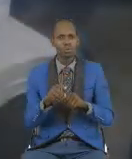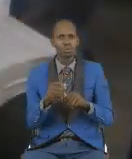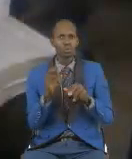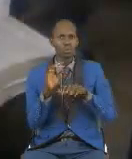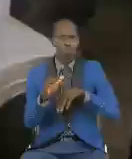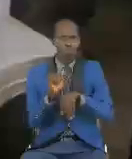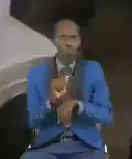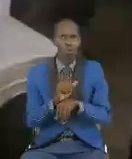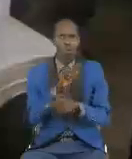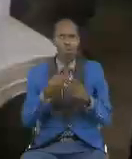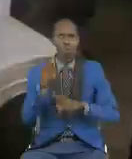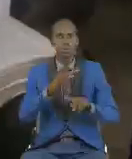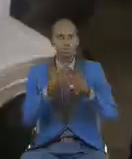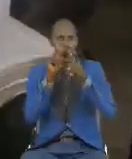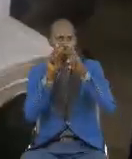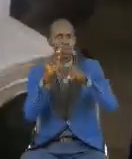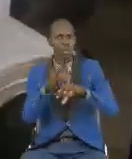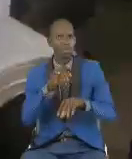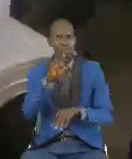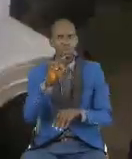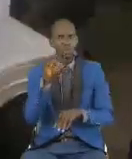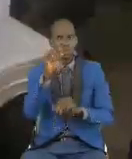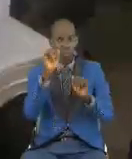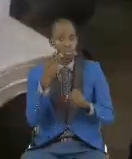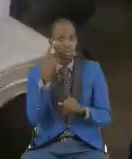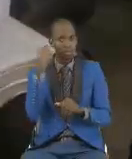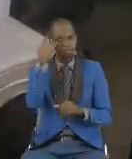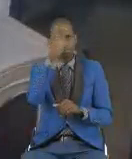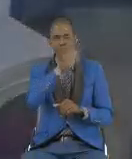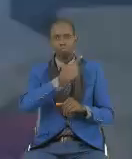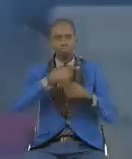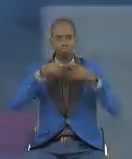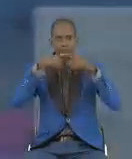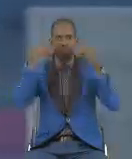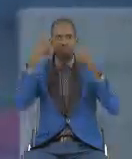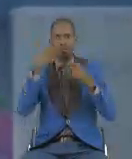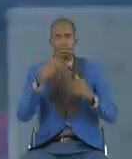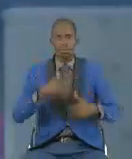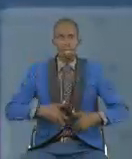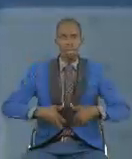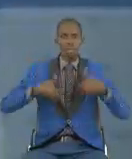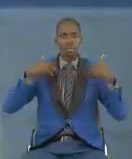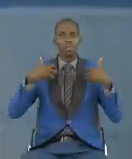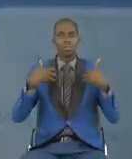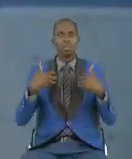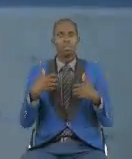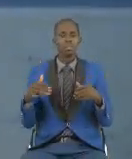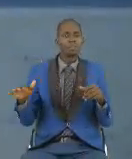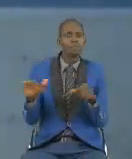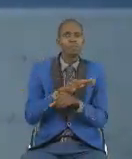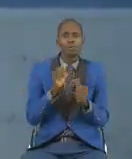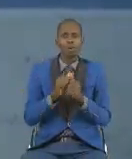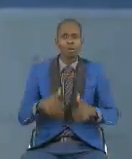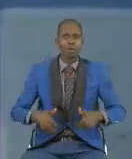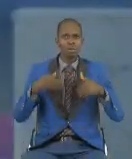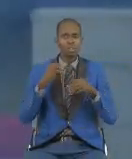you can see on their faces they are angry, they are filled with indignation? That's